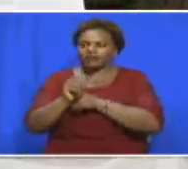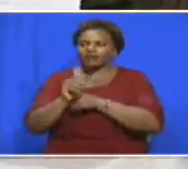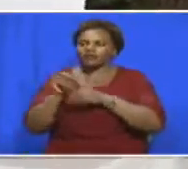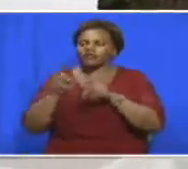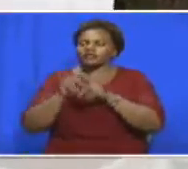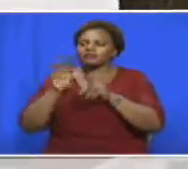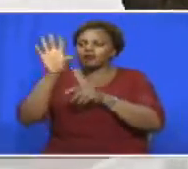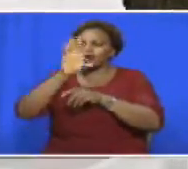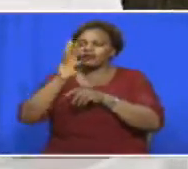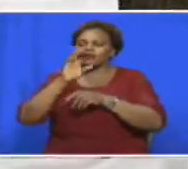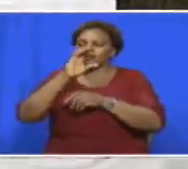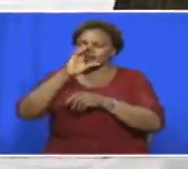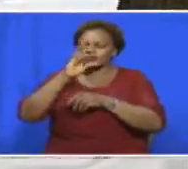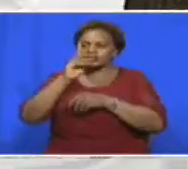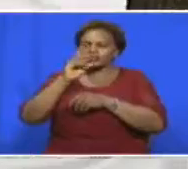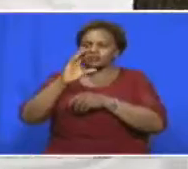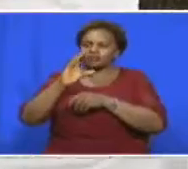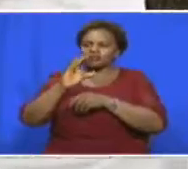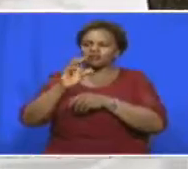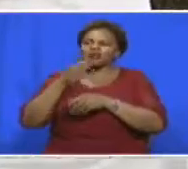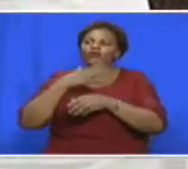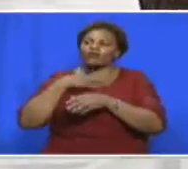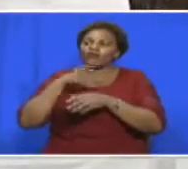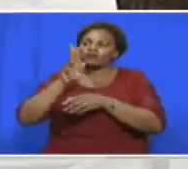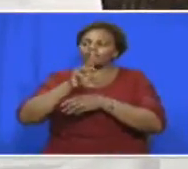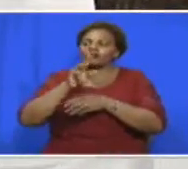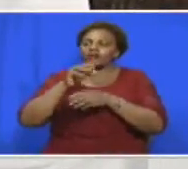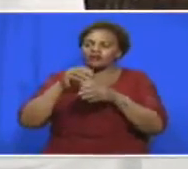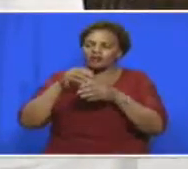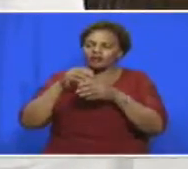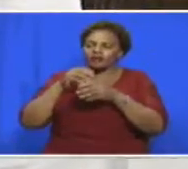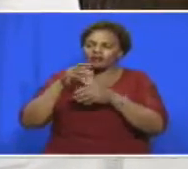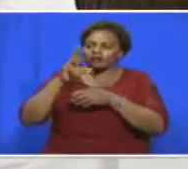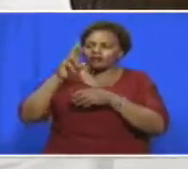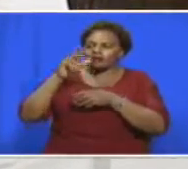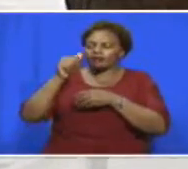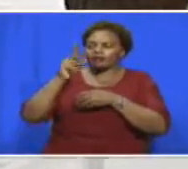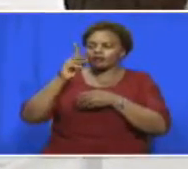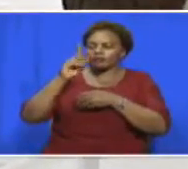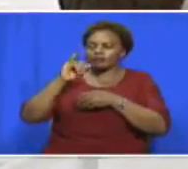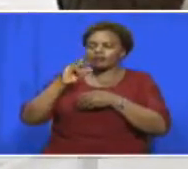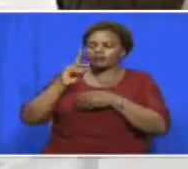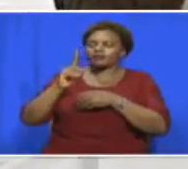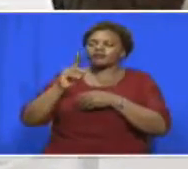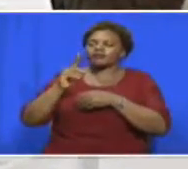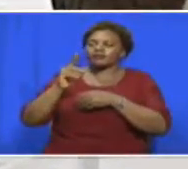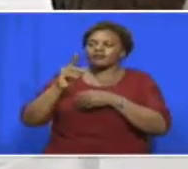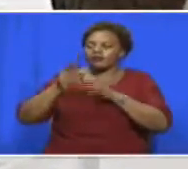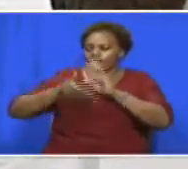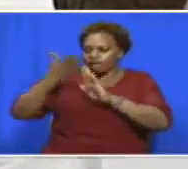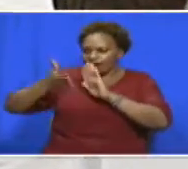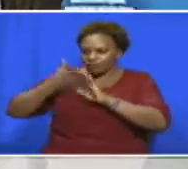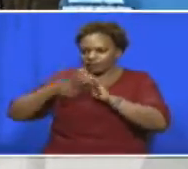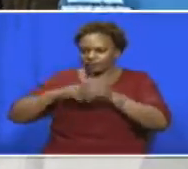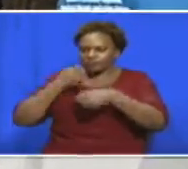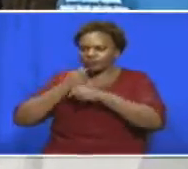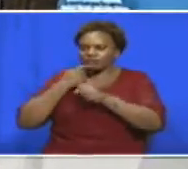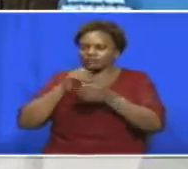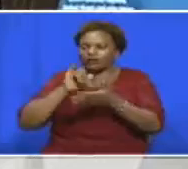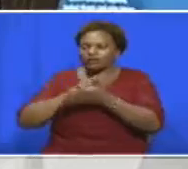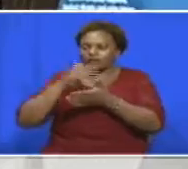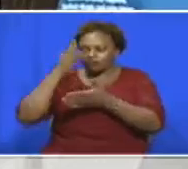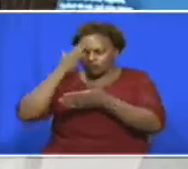la Africa CDC linapendekeza matumizi ya vipimo aina ya rapid antigen test kwa kimombo ili kusaidia